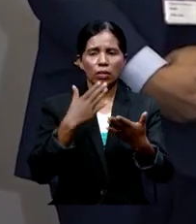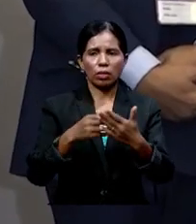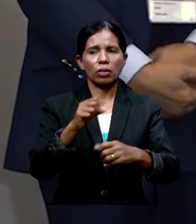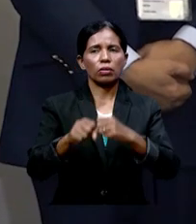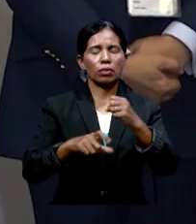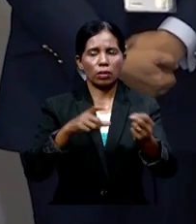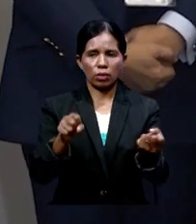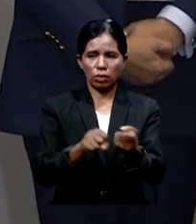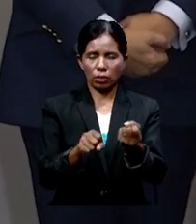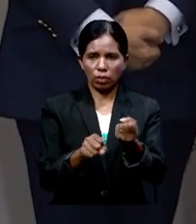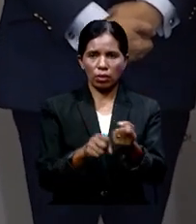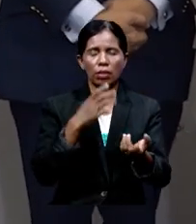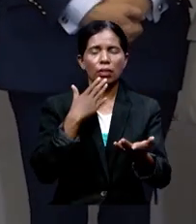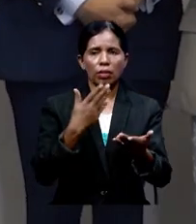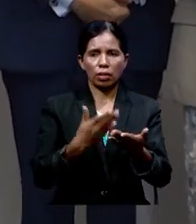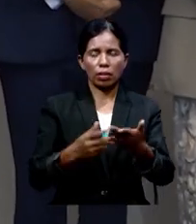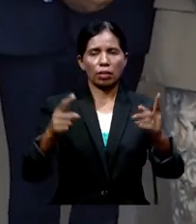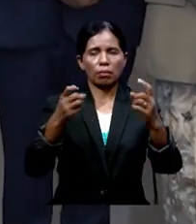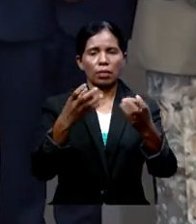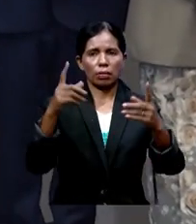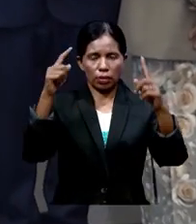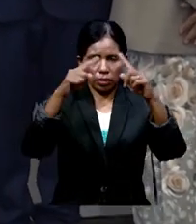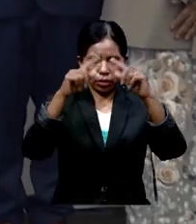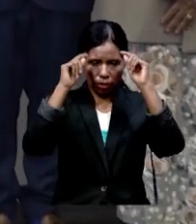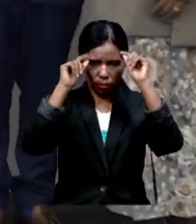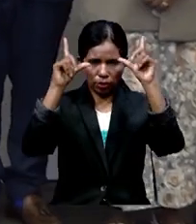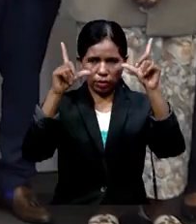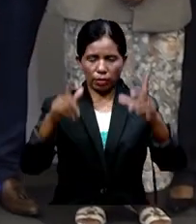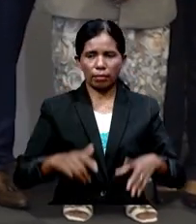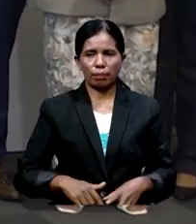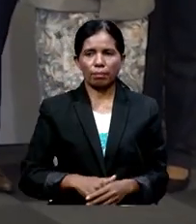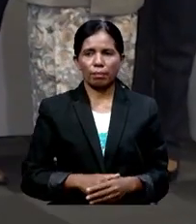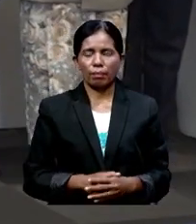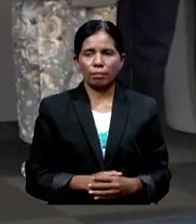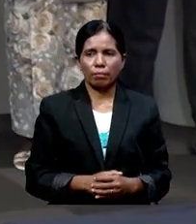nebe contribui beneficio makas ba Timor-Leste. Adair Tusimenes, GMN.